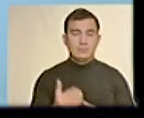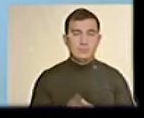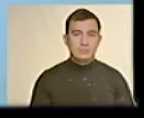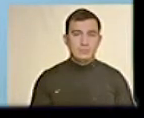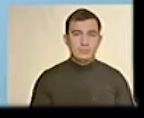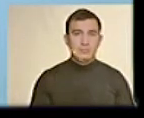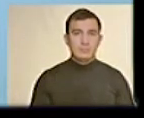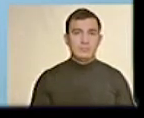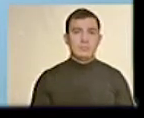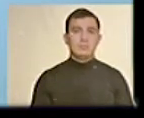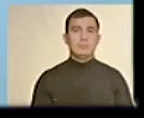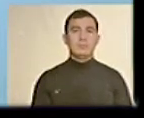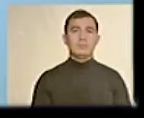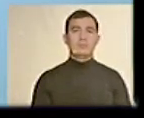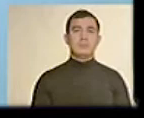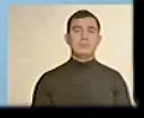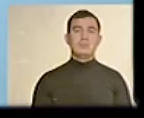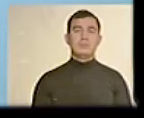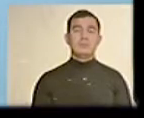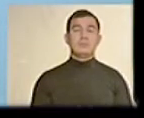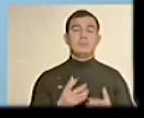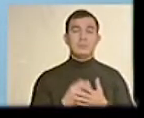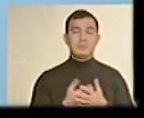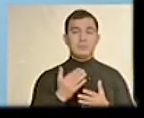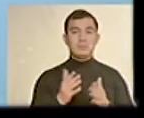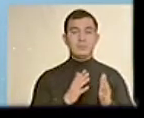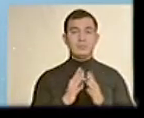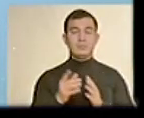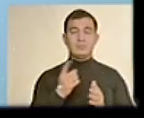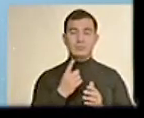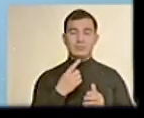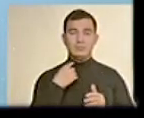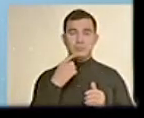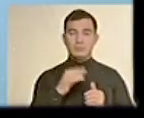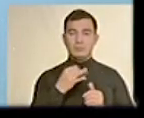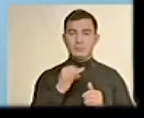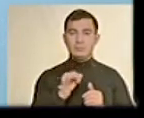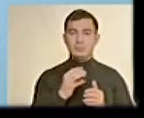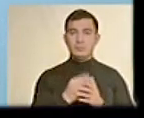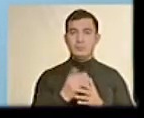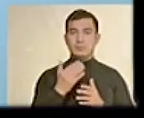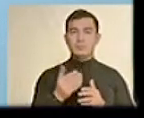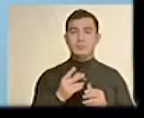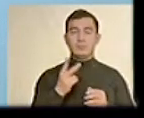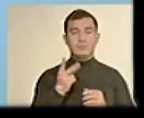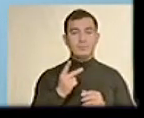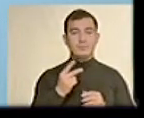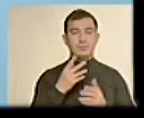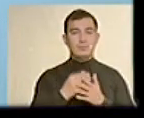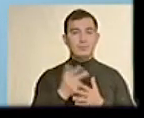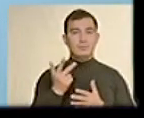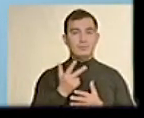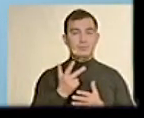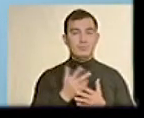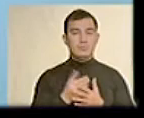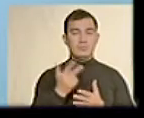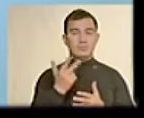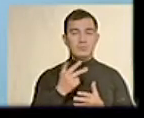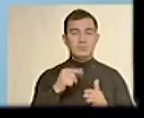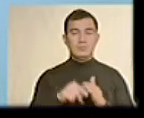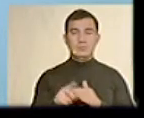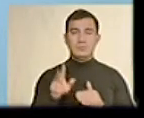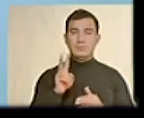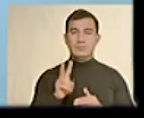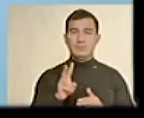Y plus 3 ning kvadrati. Bu yerda birinchi sonimiz y, ikkinchi sonimiz 3. Formulaga asosan